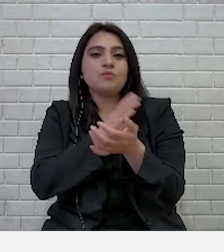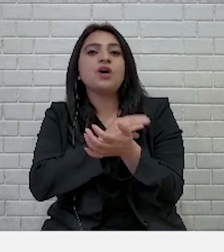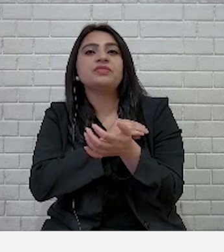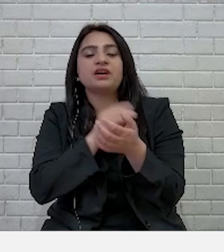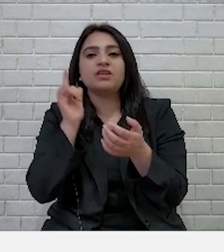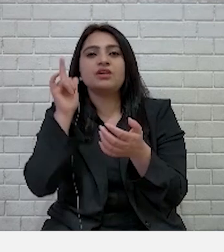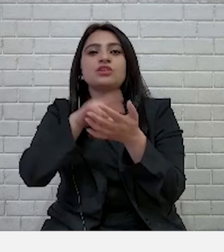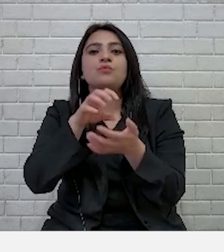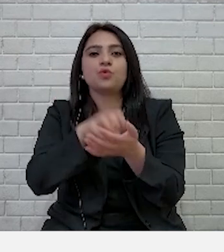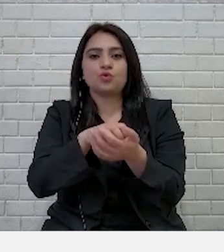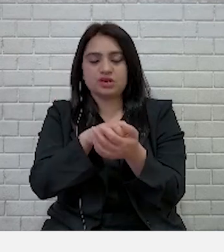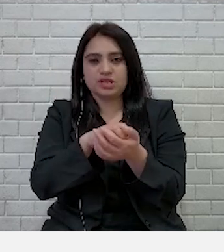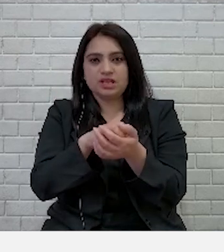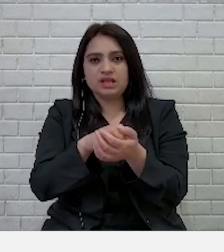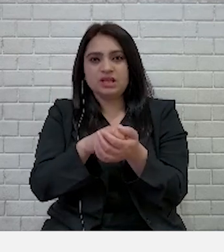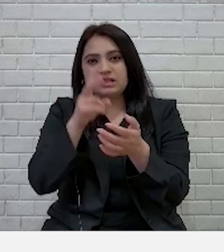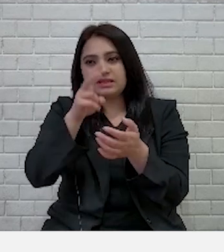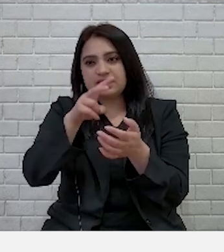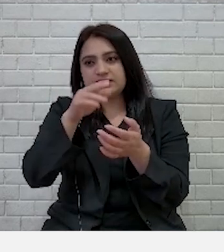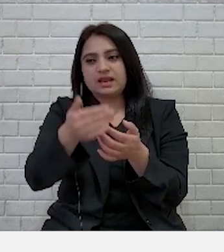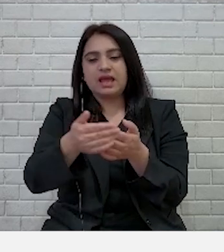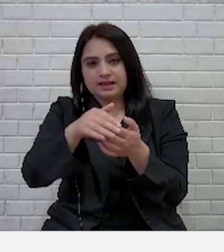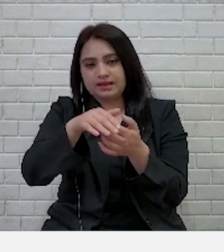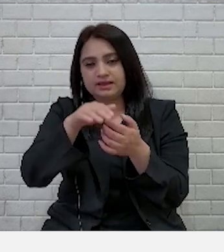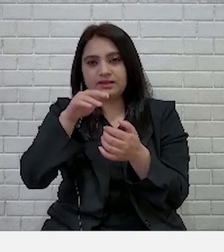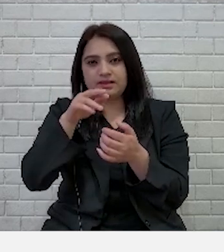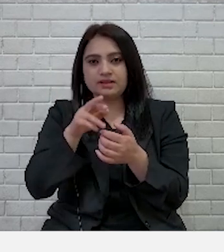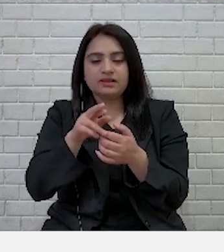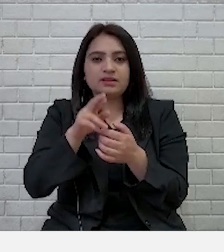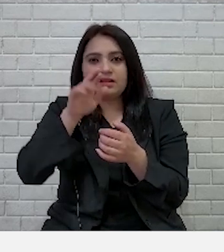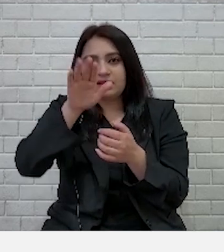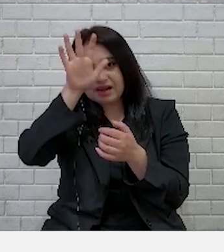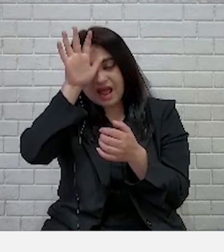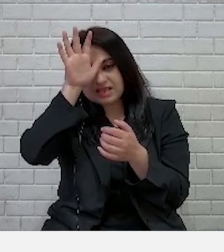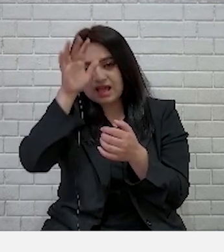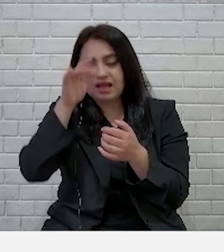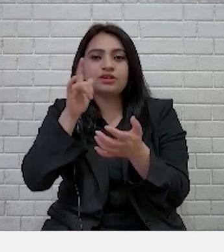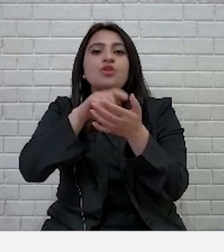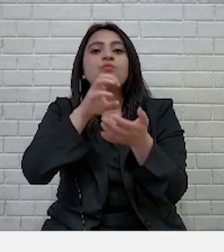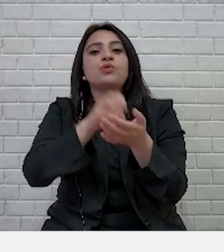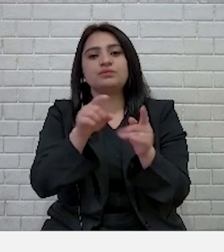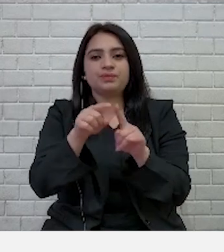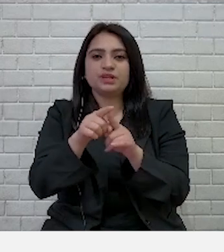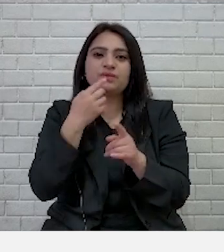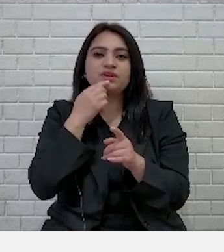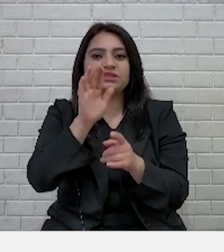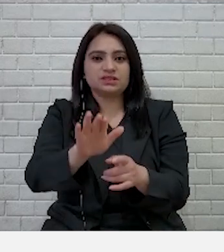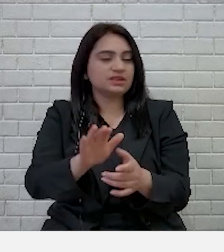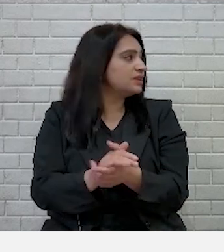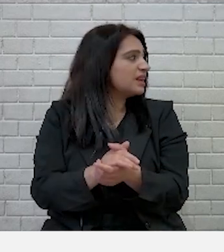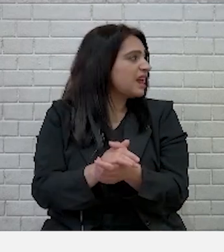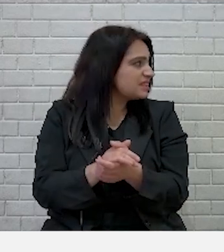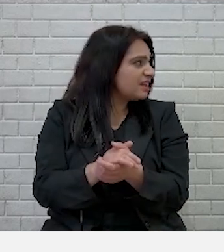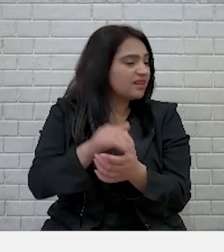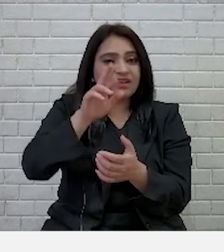Ranjha Airport or Nepal Ganj Airport. And this city, if you want to travel to Nepal